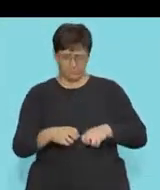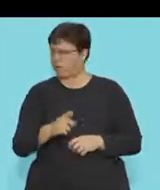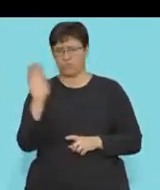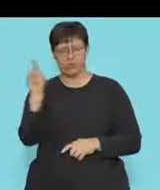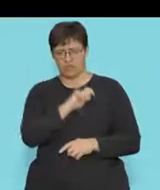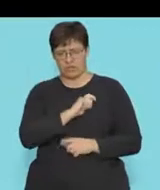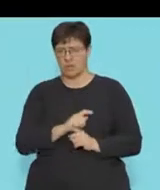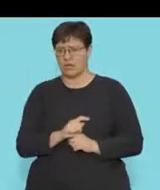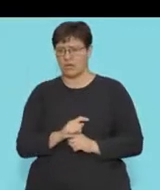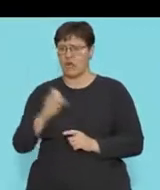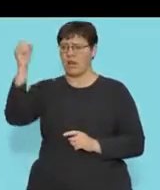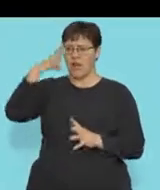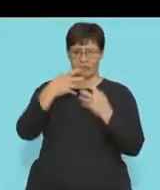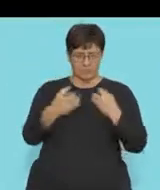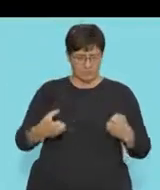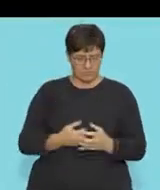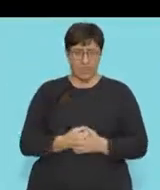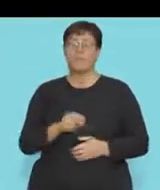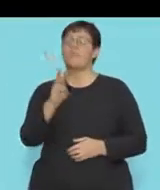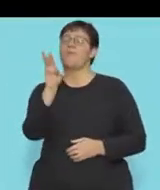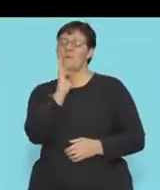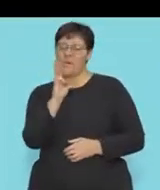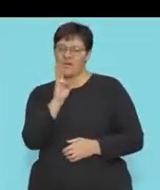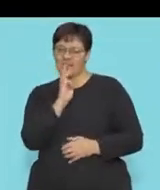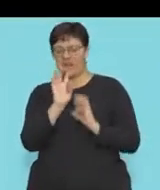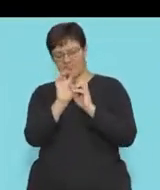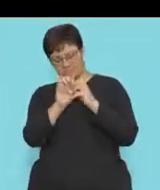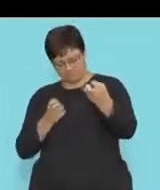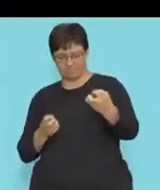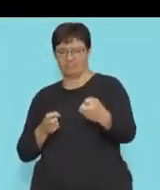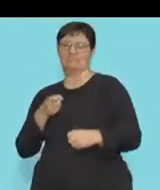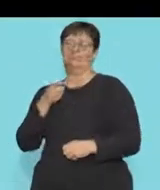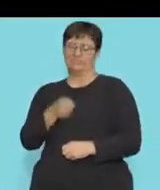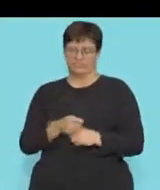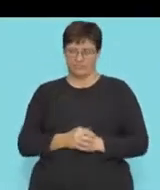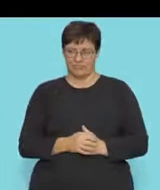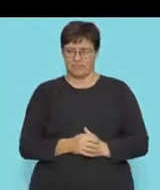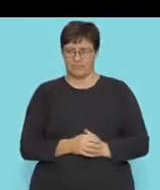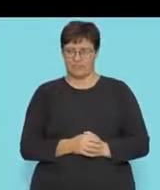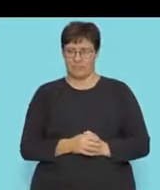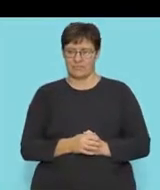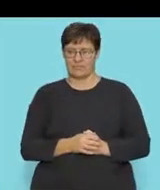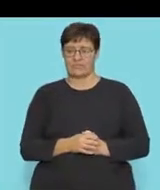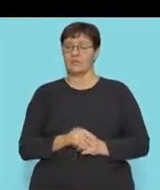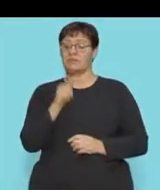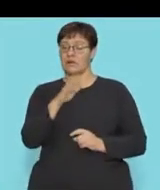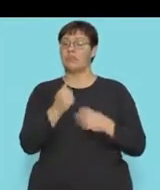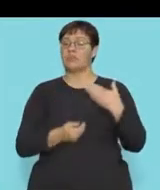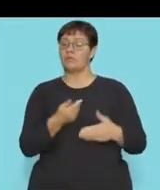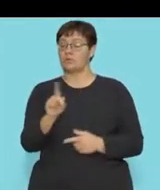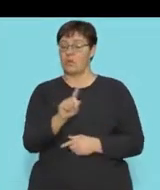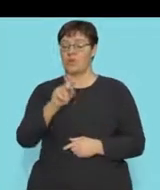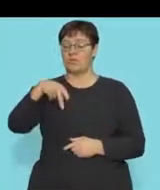breakdown of light. That's not correct. And as I mentioned, the most correct answer here is the breakdown of water. And that process is